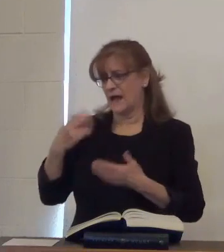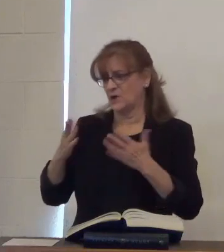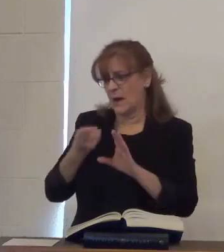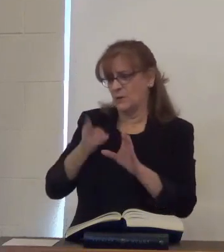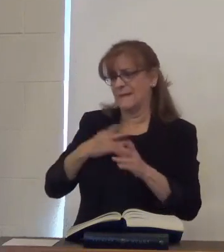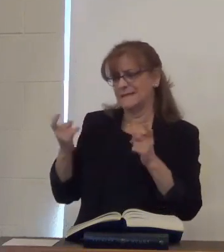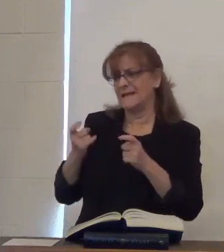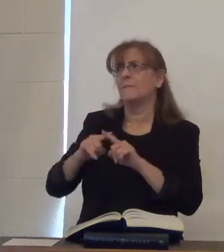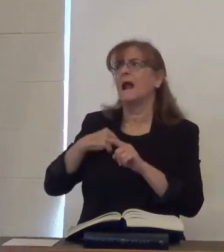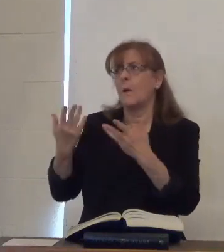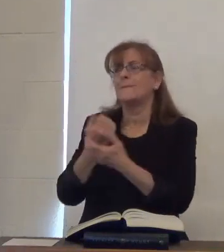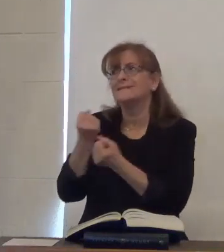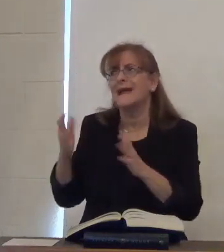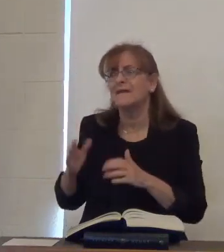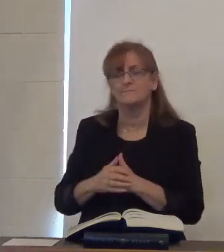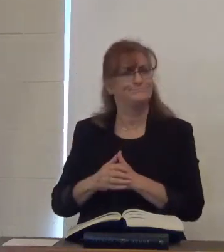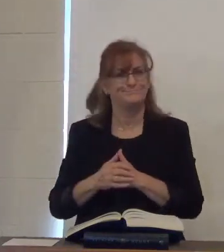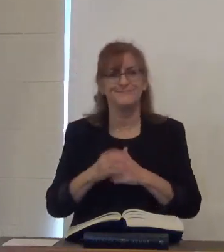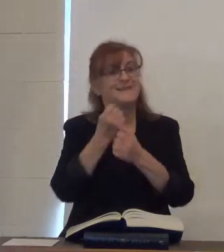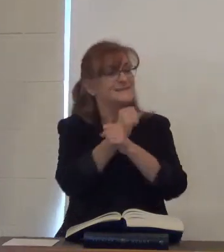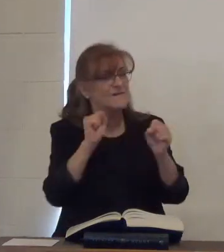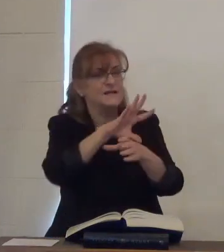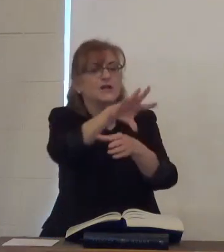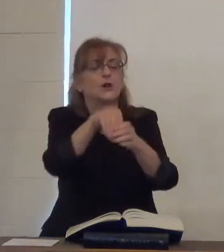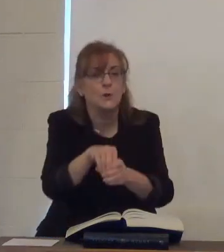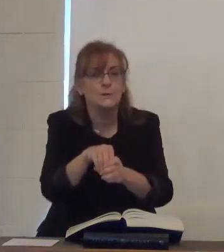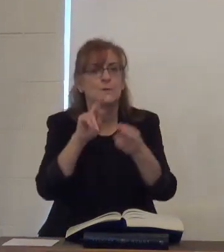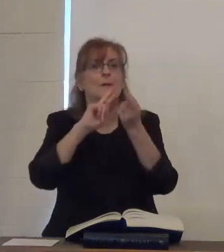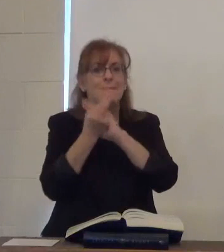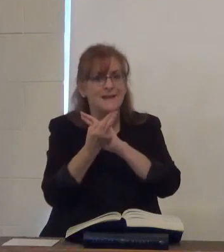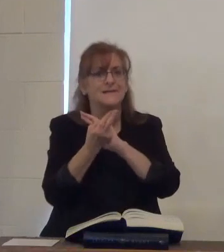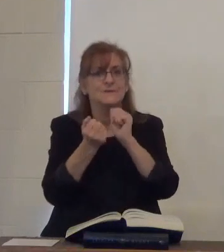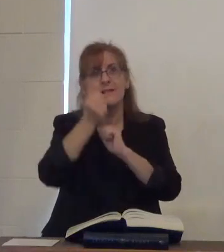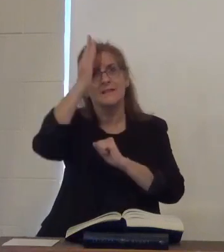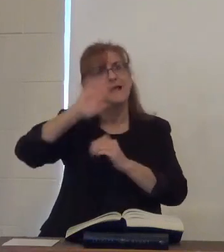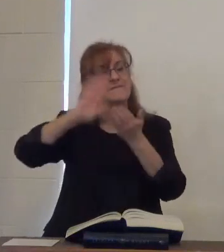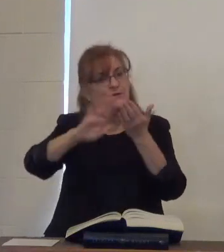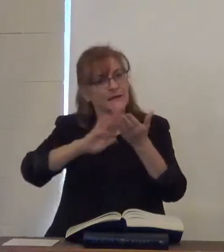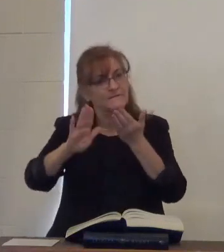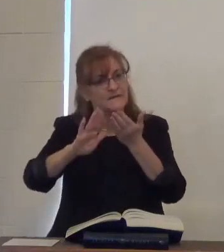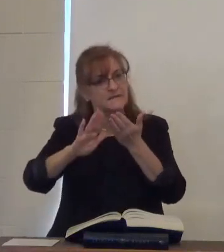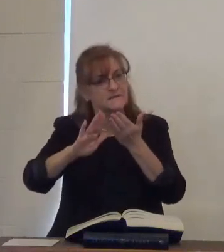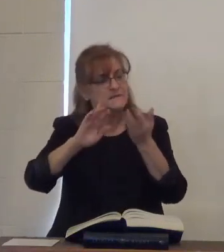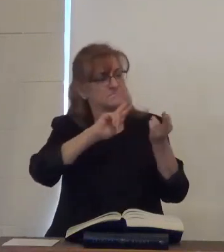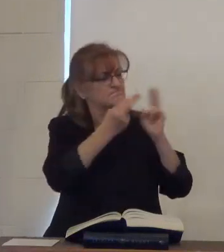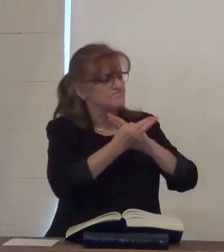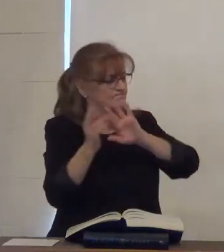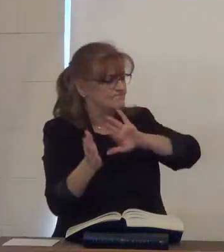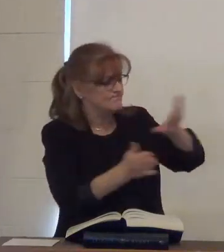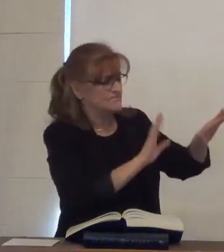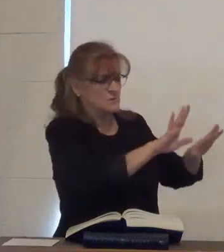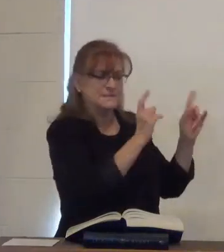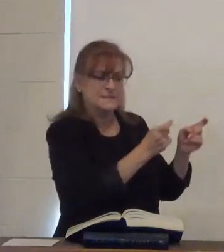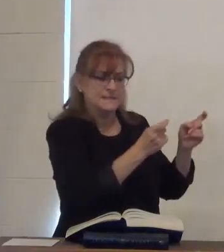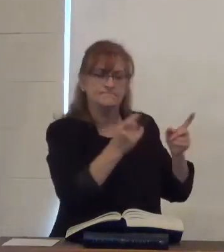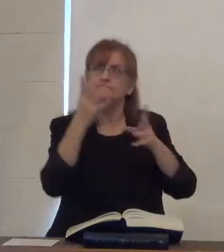to be saved. Well, salvation includes repentance with God's forgiveness, forsaking your sin, and turning to